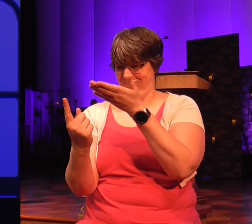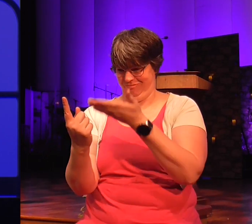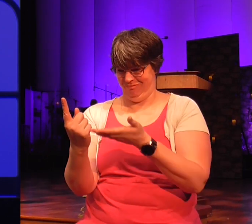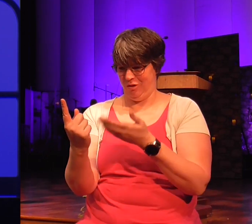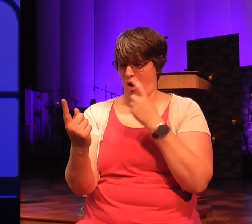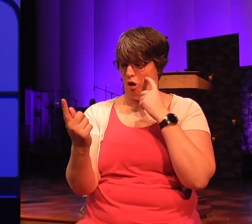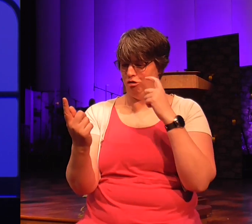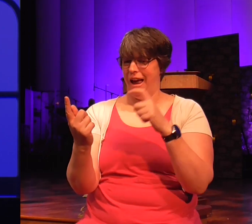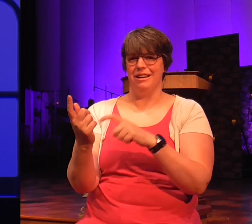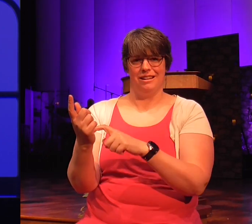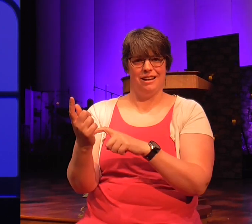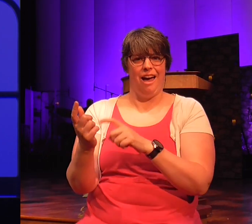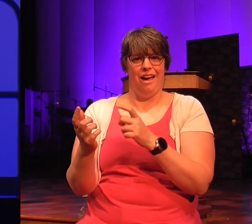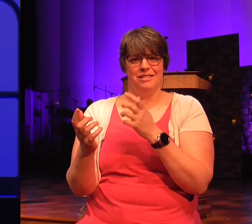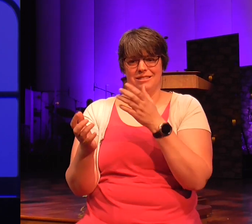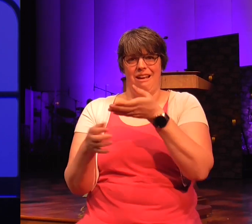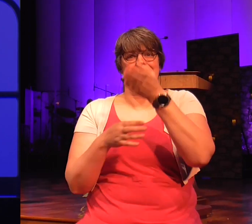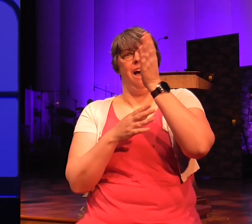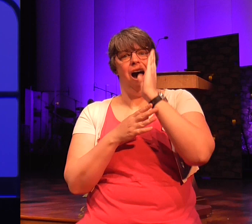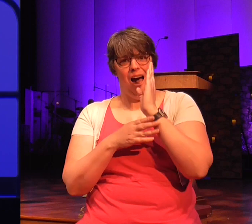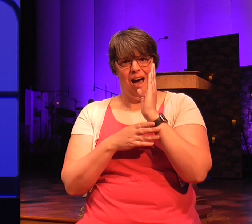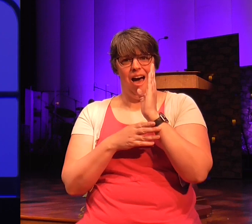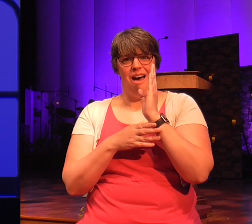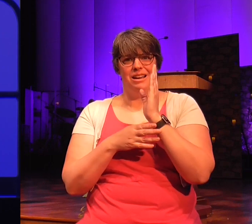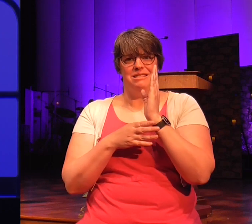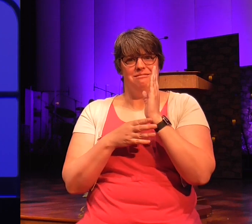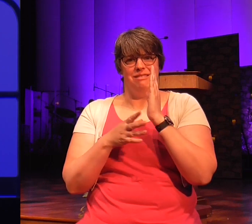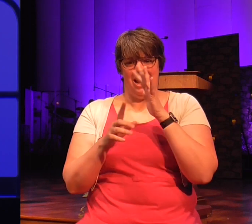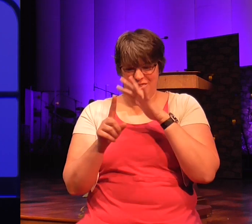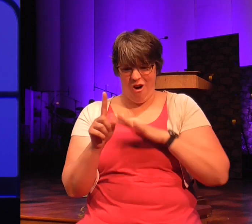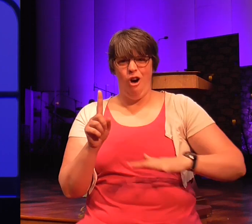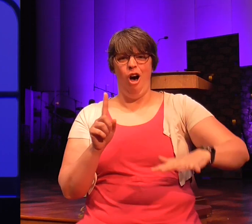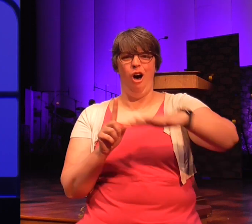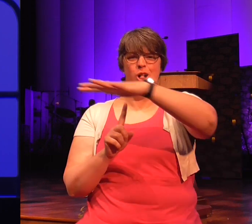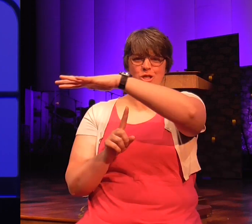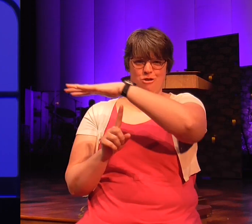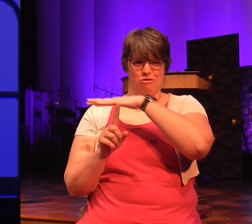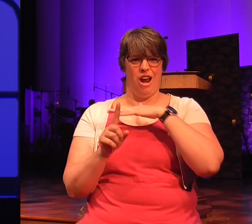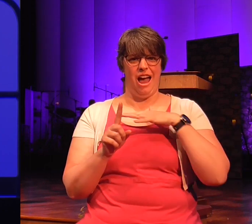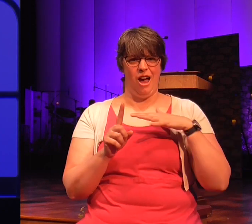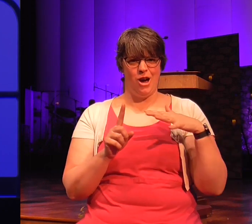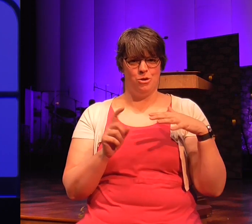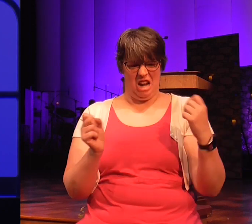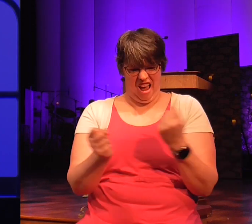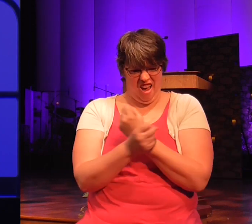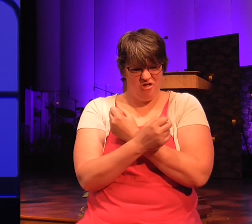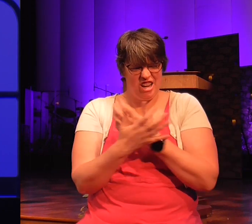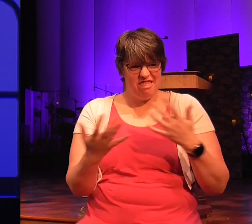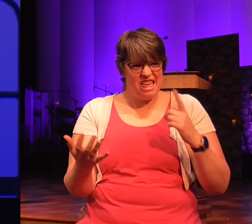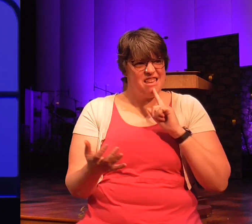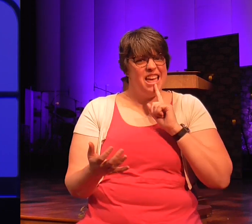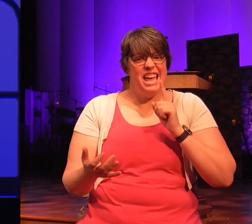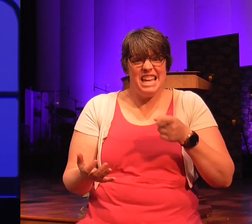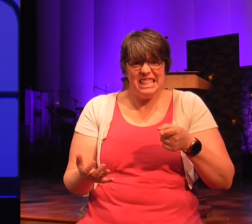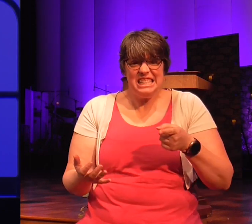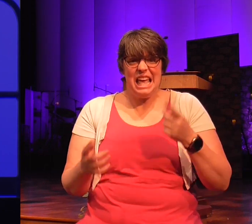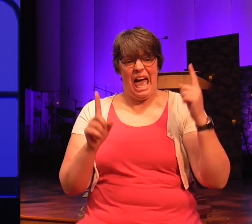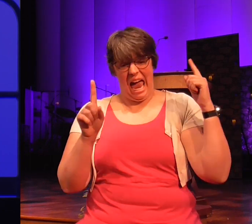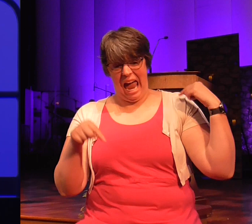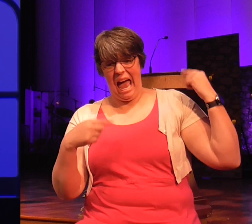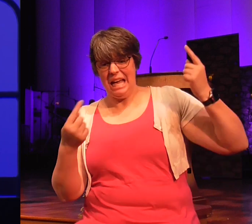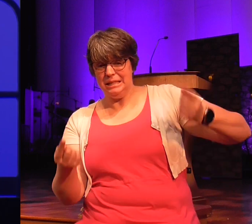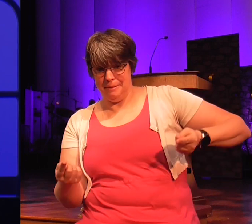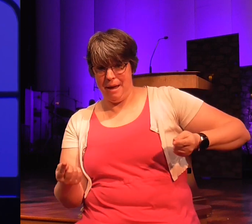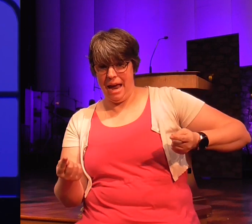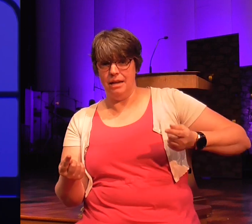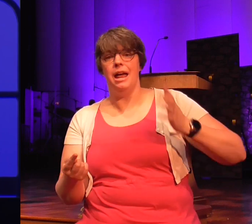recognizing that God is amidst and among and around all that is, all that has been, and